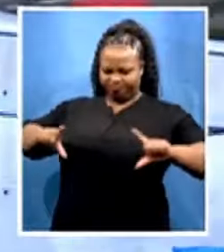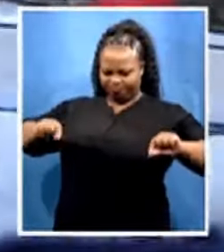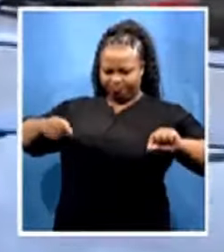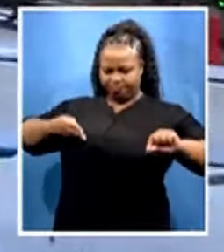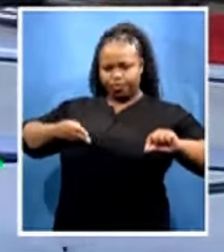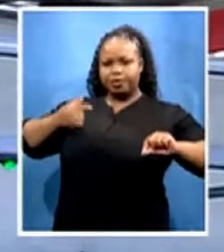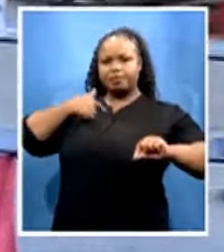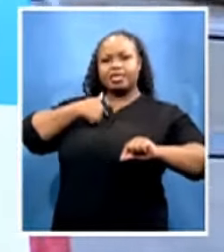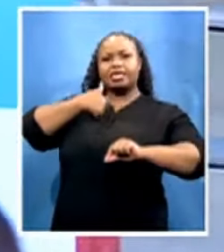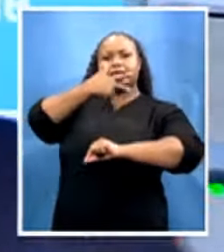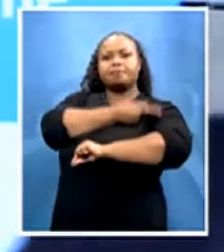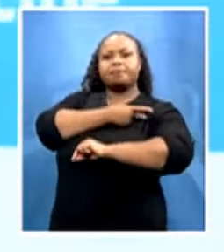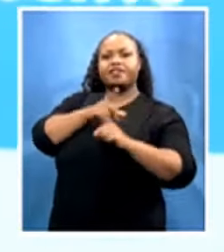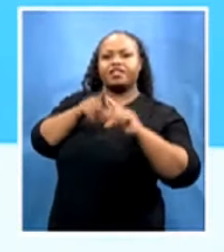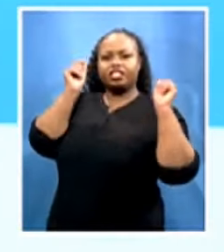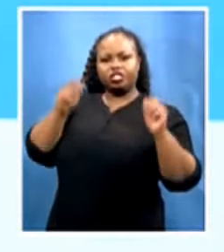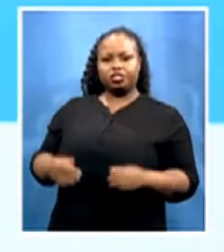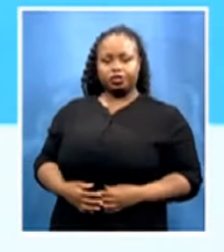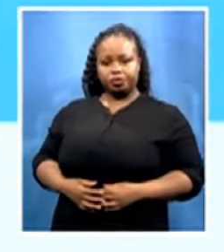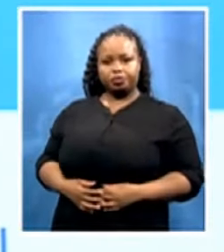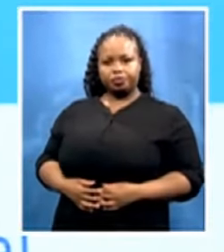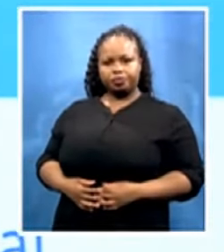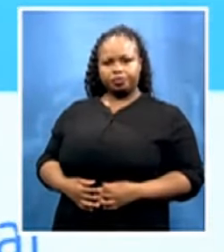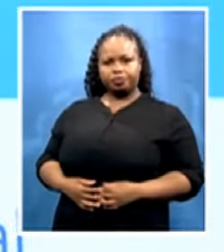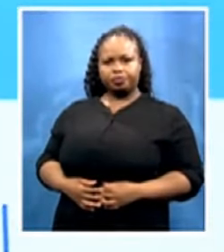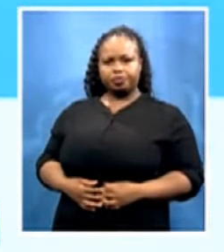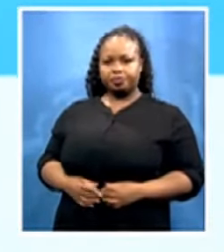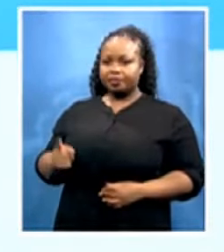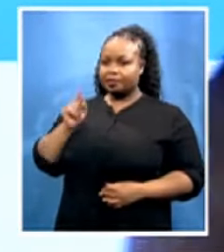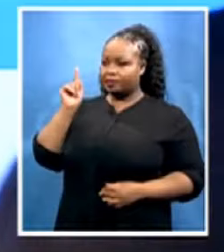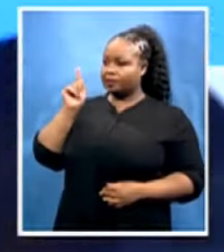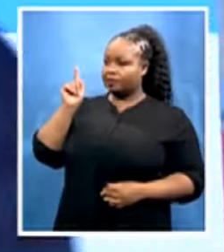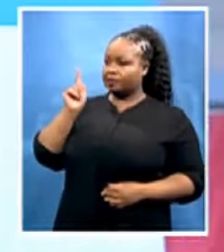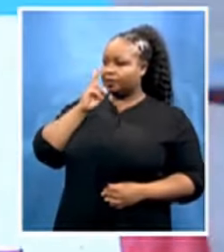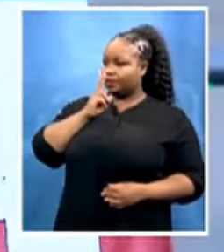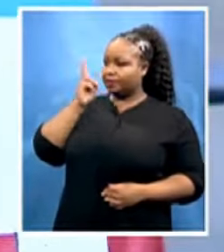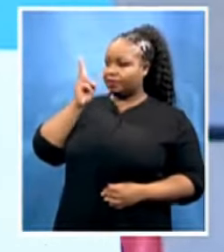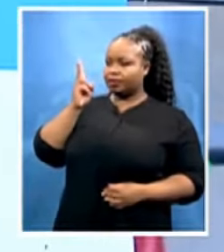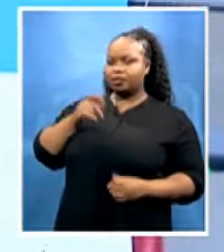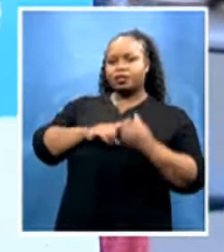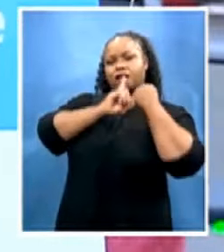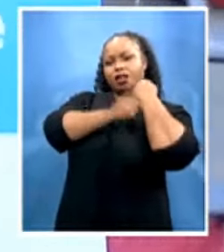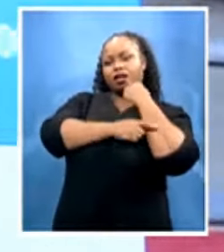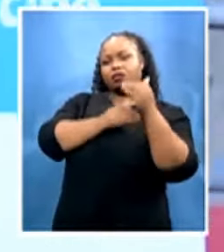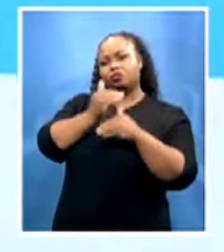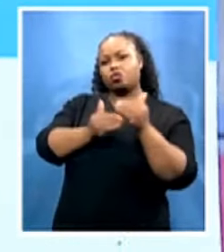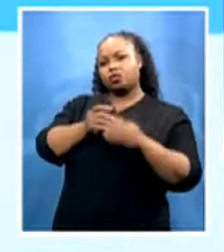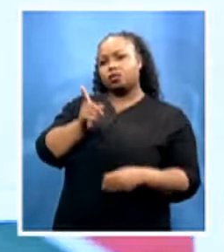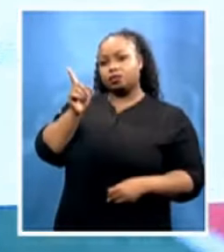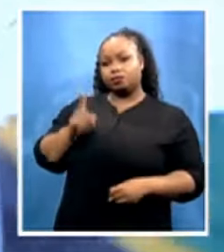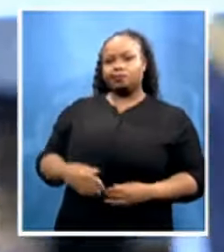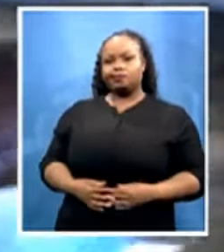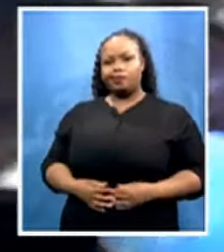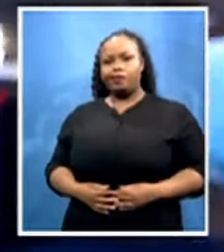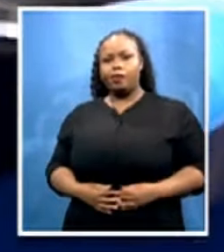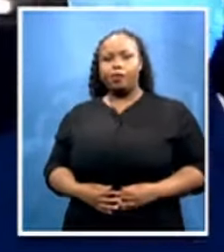And this is where the last process is. But before here, Blaine, there is a section on